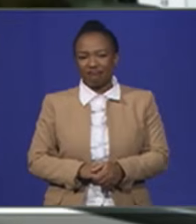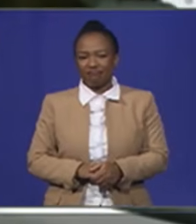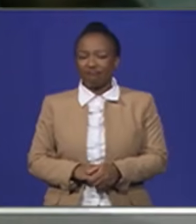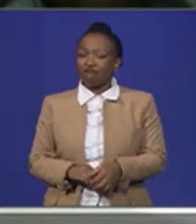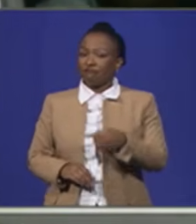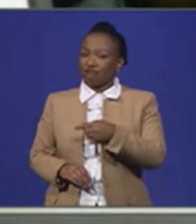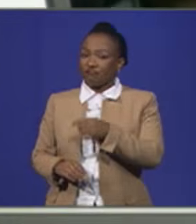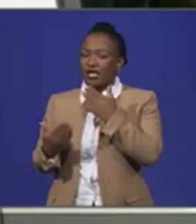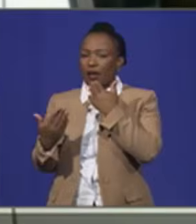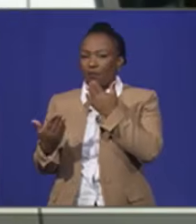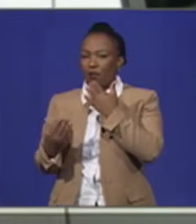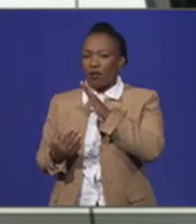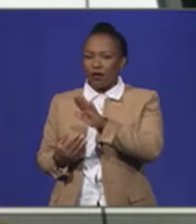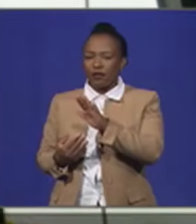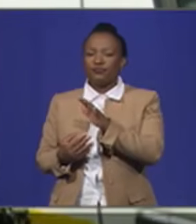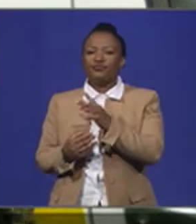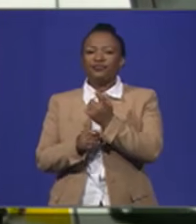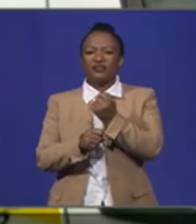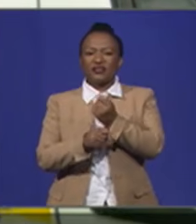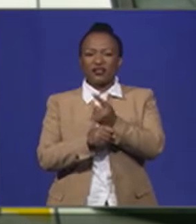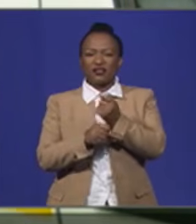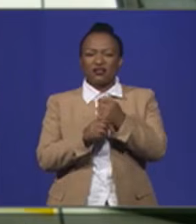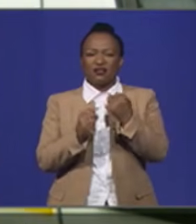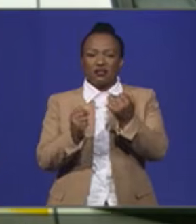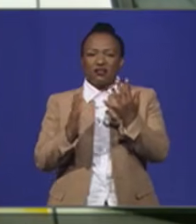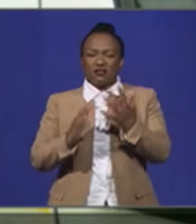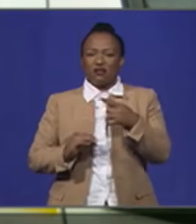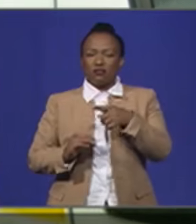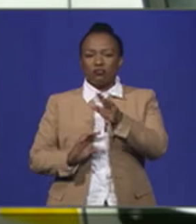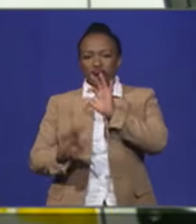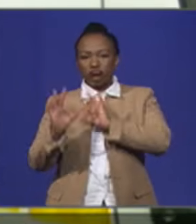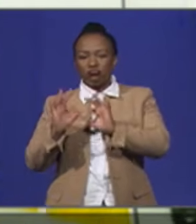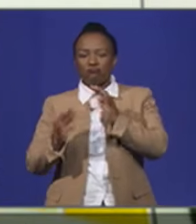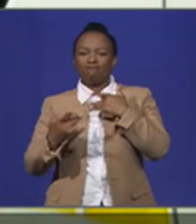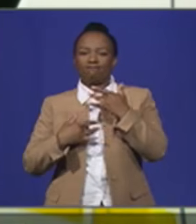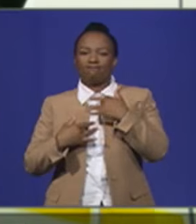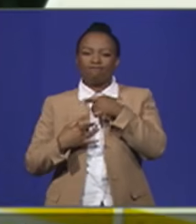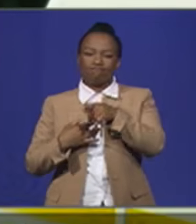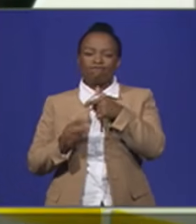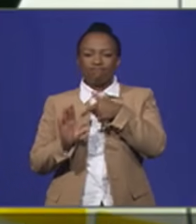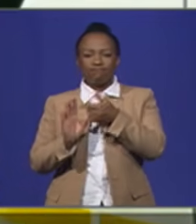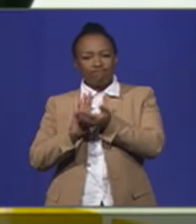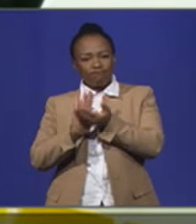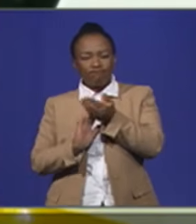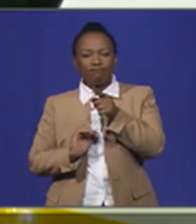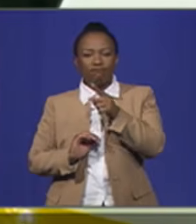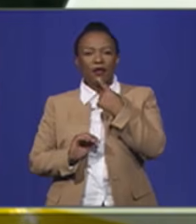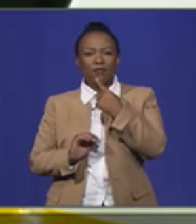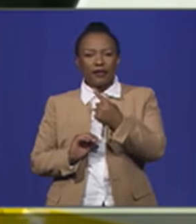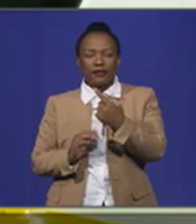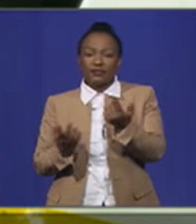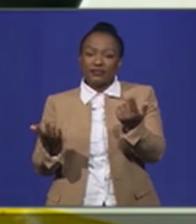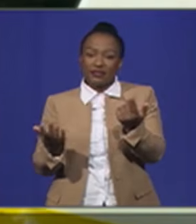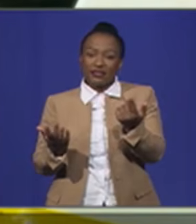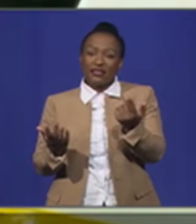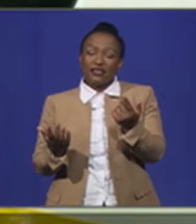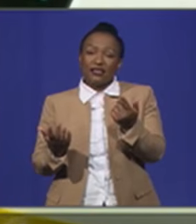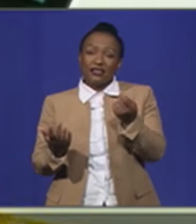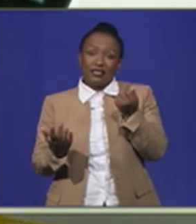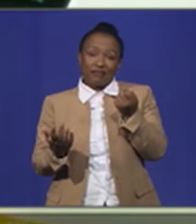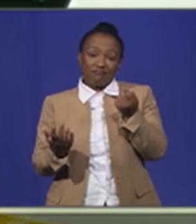wa badirisi le mokgweetsi wa ditekesi jalo a tlhalosa matshwenyego a bona ka ga koketsego ya lookwane a tlhalosa gore ba ka tswa gongwe ebile ba tshwanela ke go ka